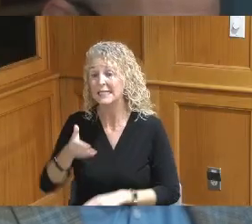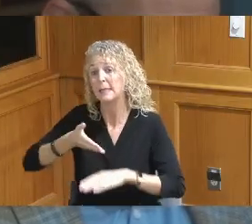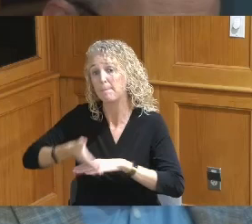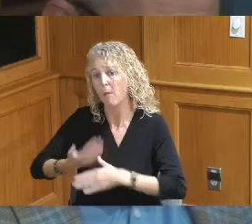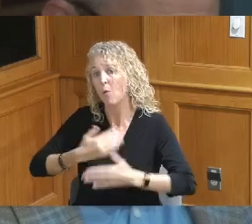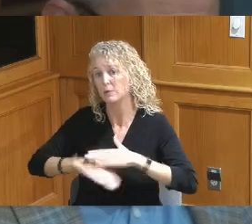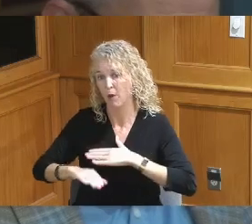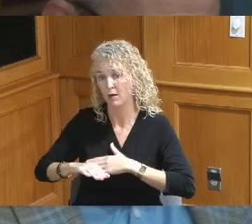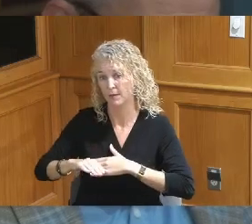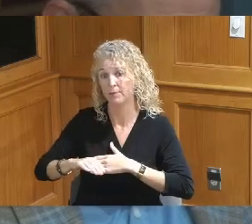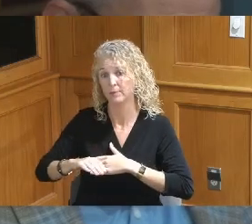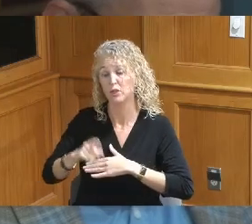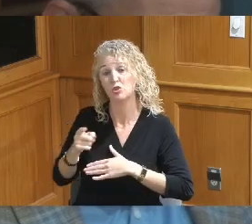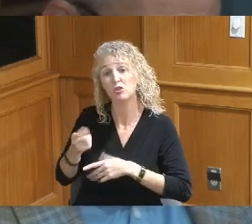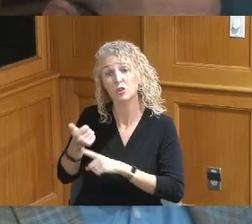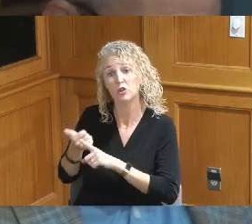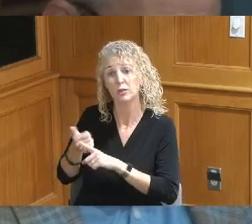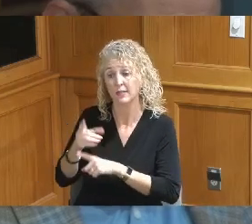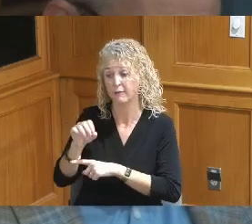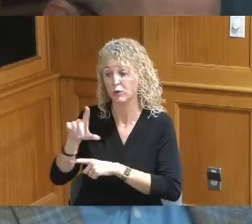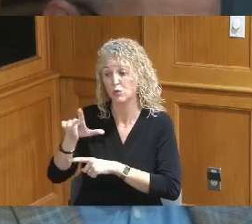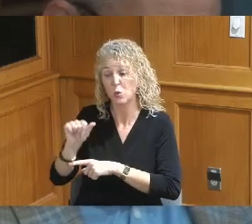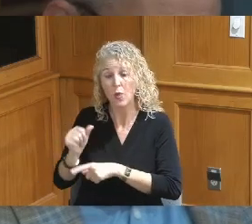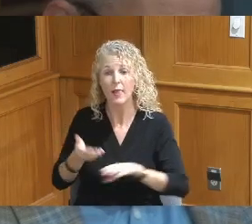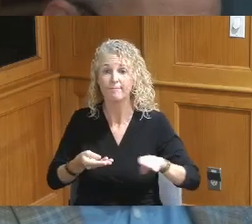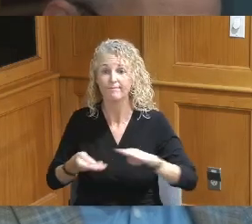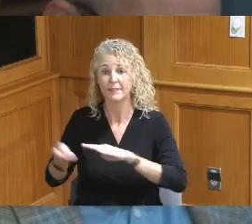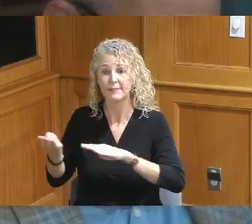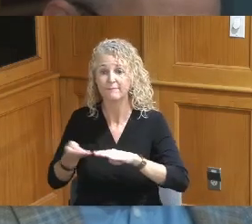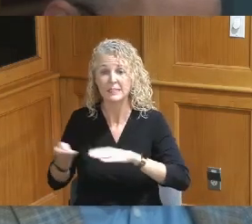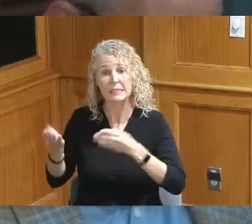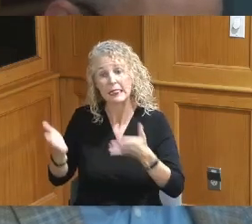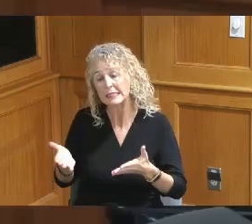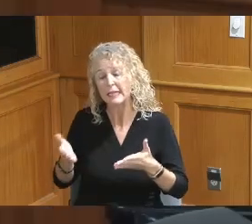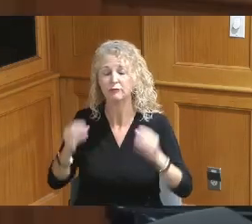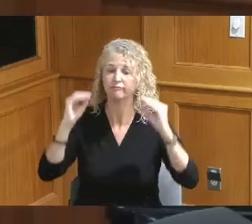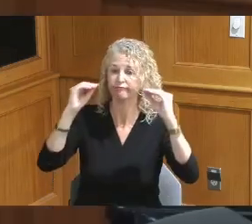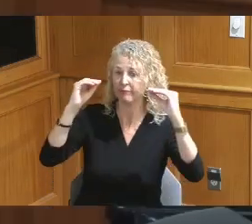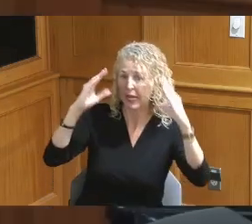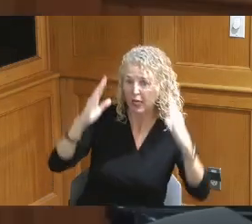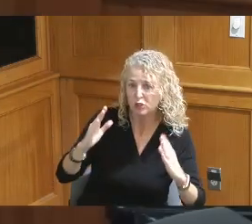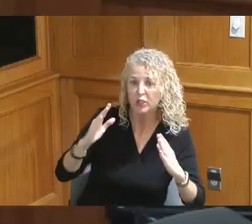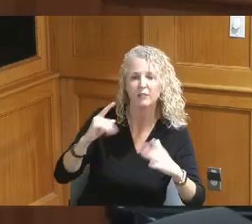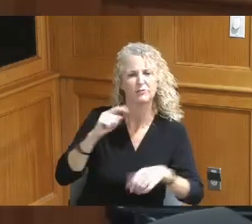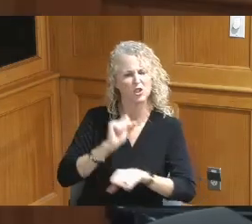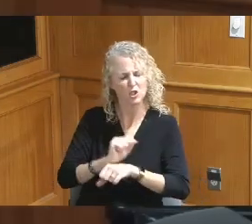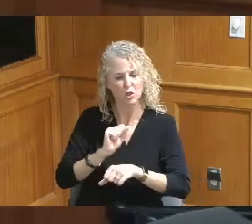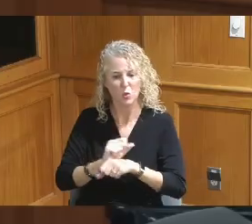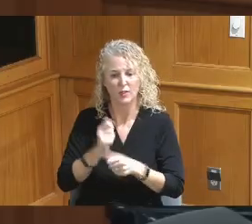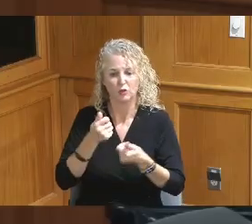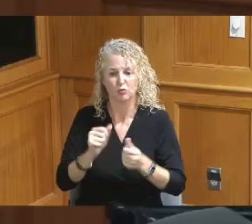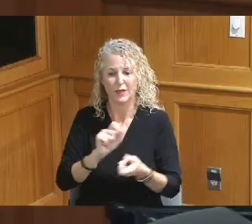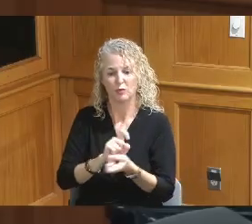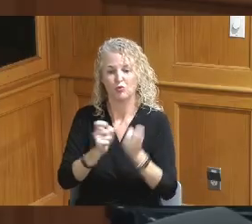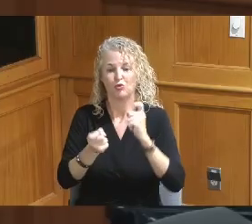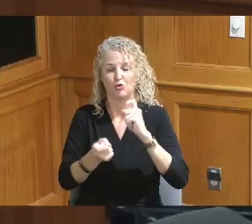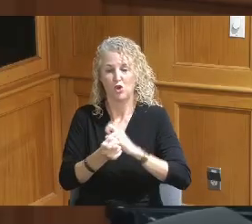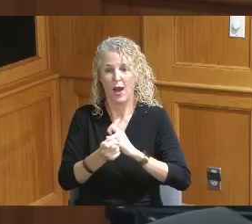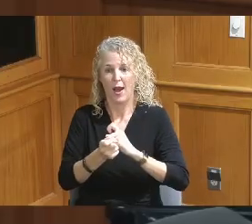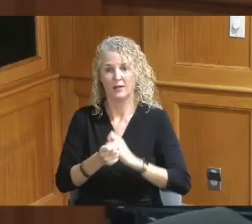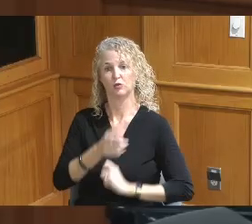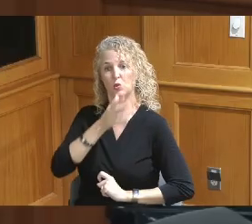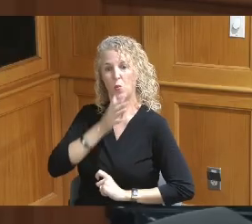Postpartum. Amanda is a doula, facilitator, and educator who is transforming the postpartum experience through her